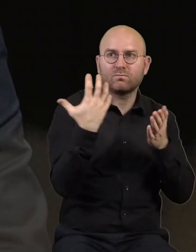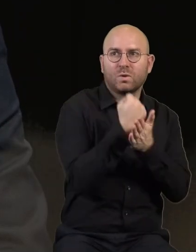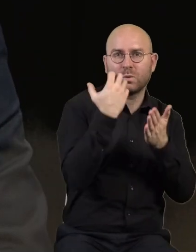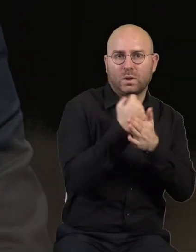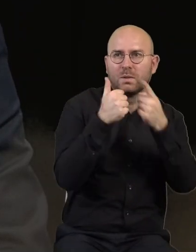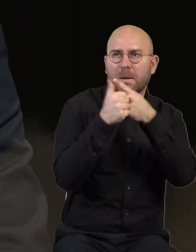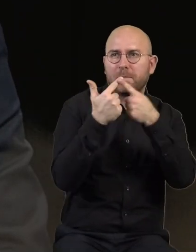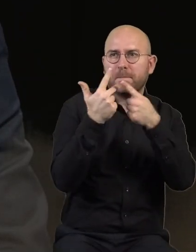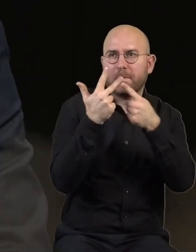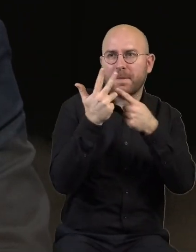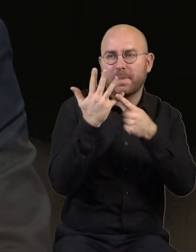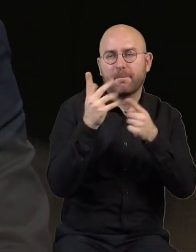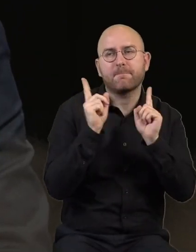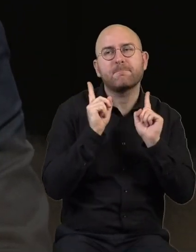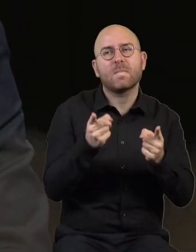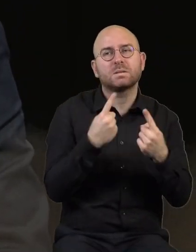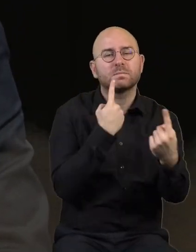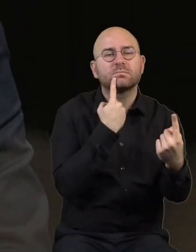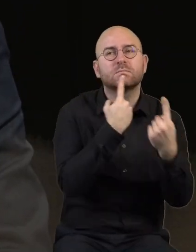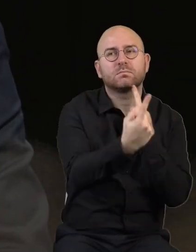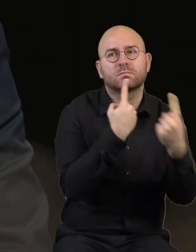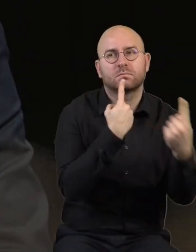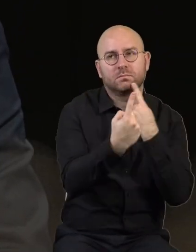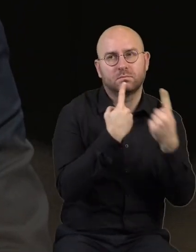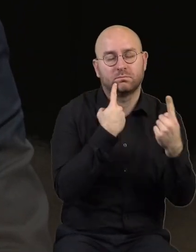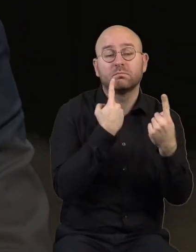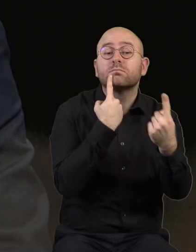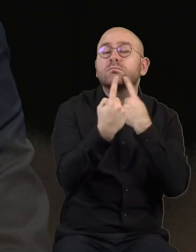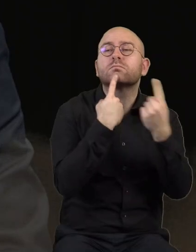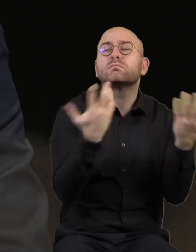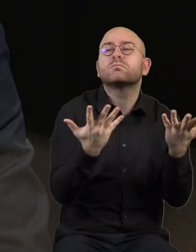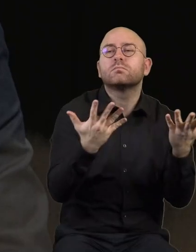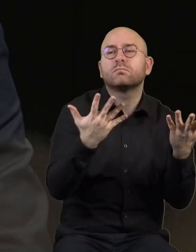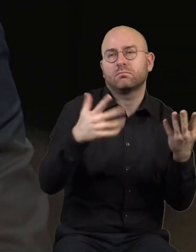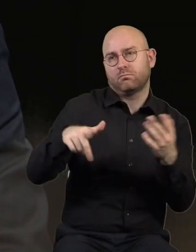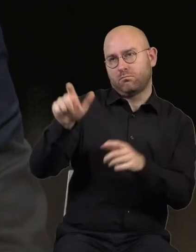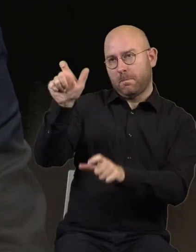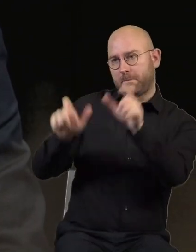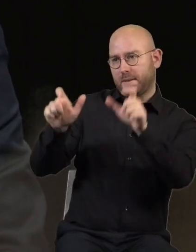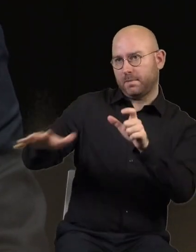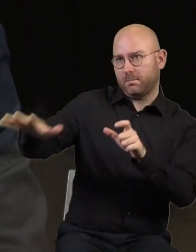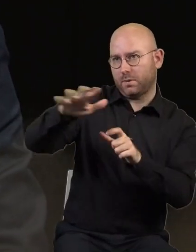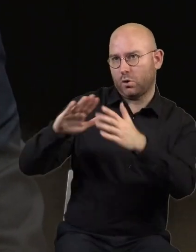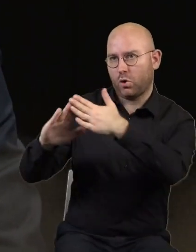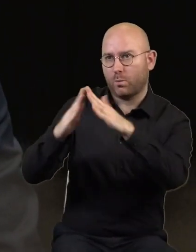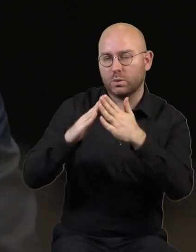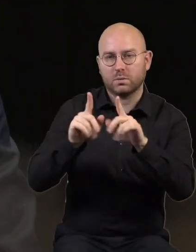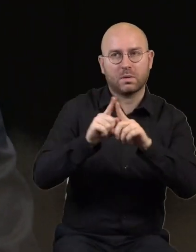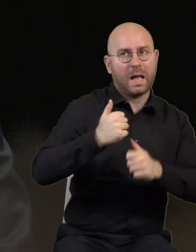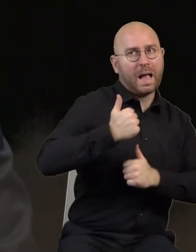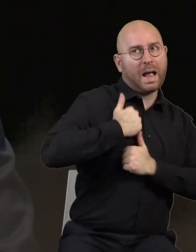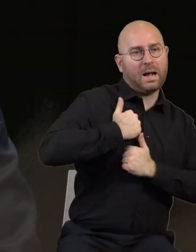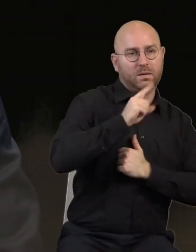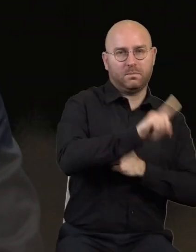representatives. We should find a way to communicate each other. Public sector should understand